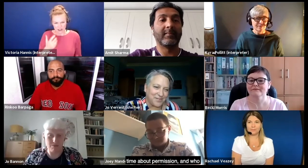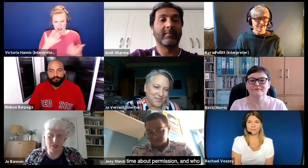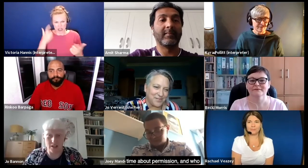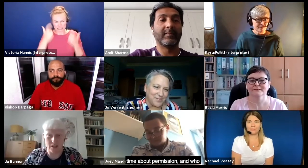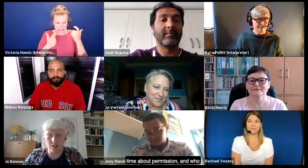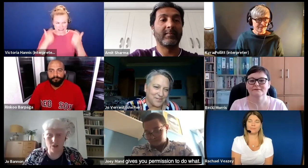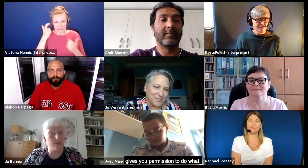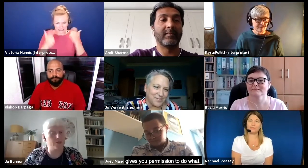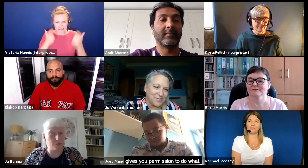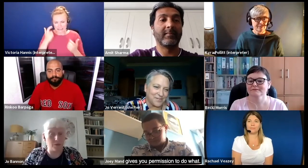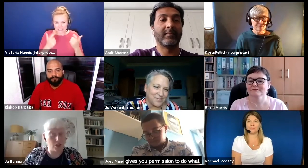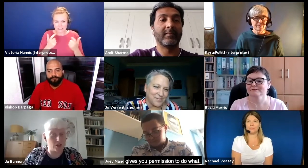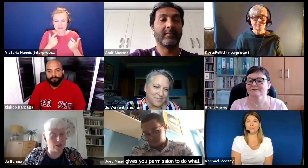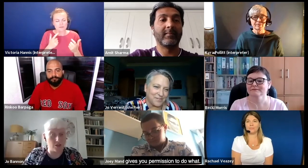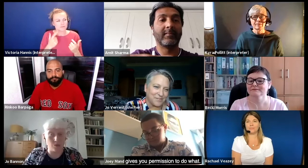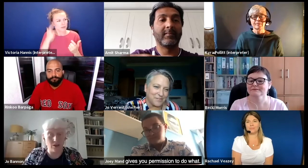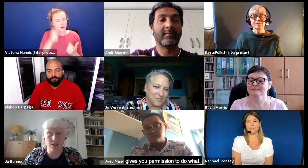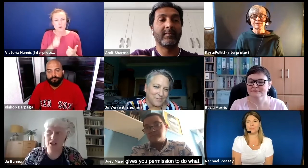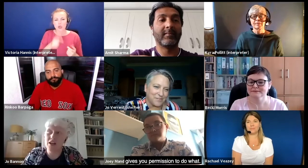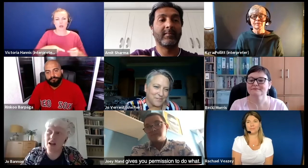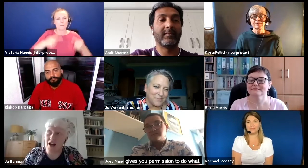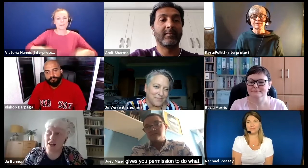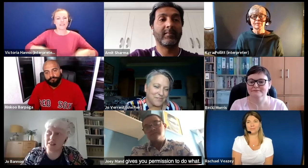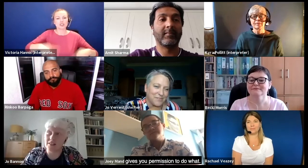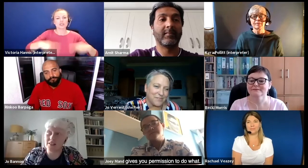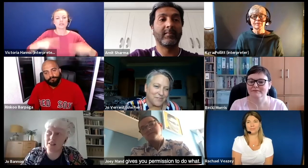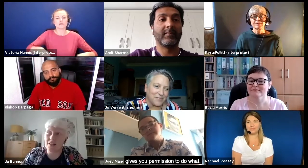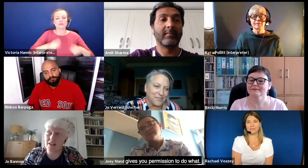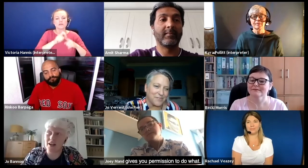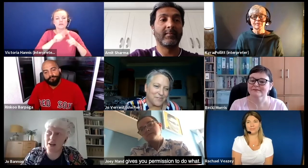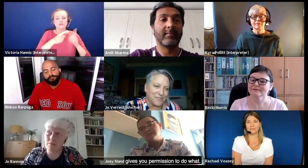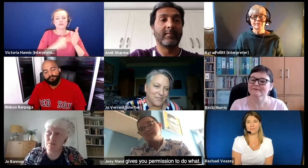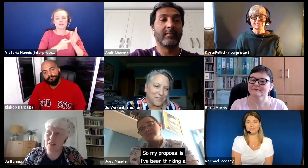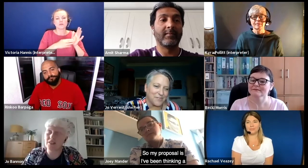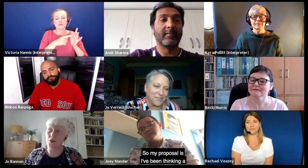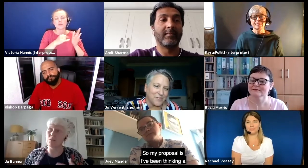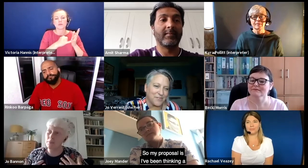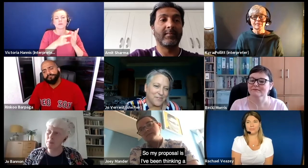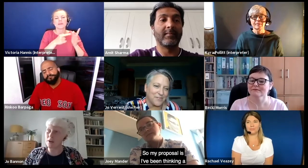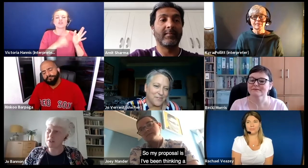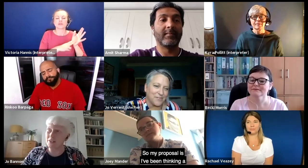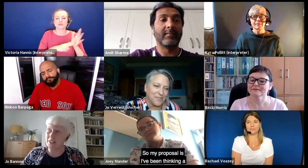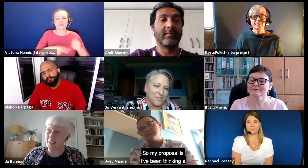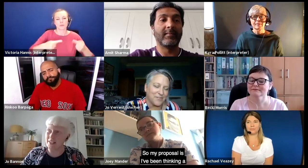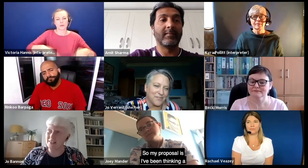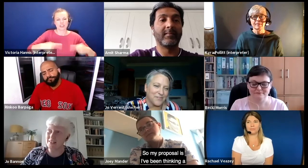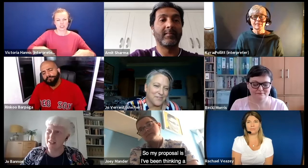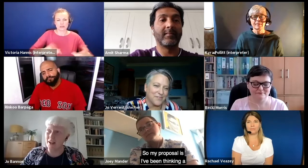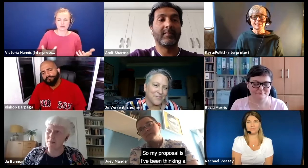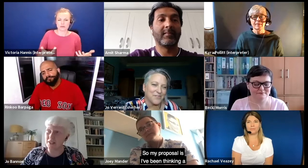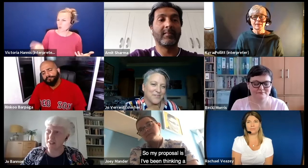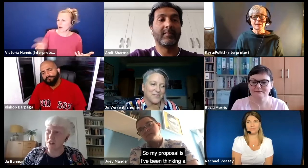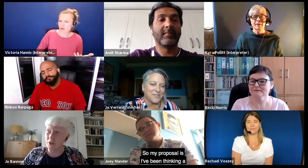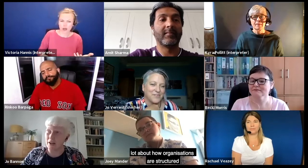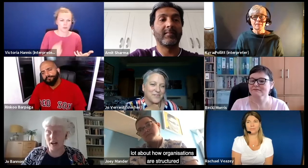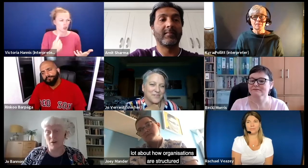permission and who gives you permission to do what. And so my proposal is, I've